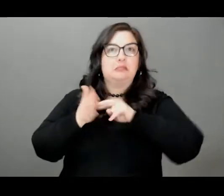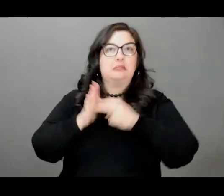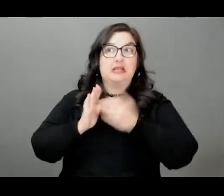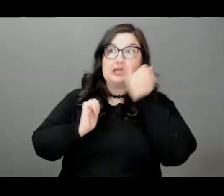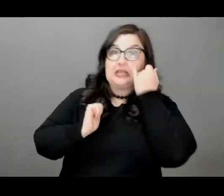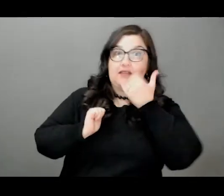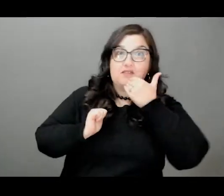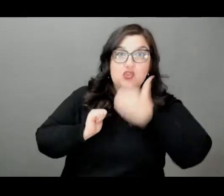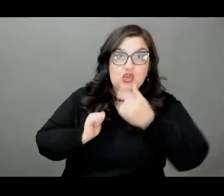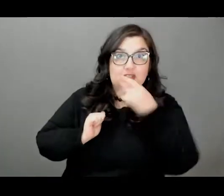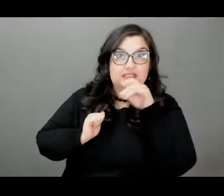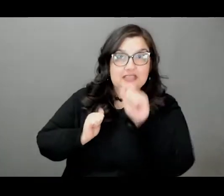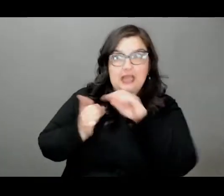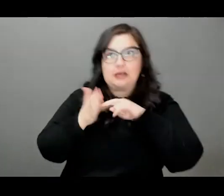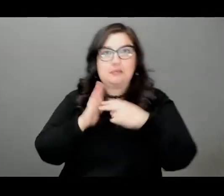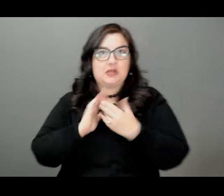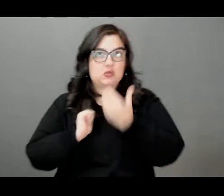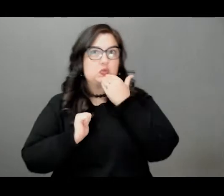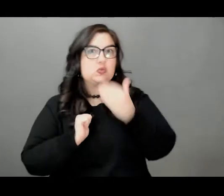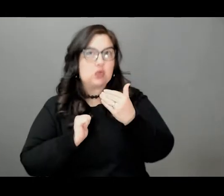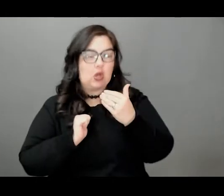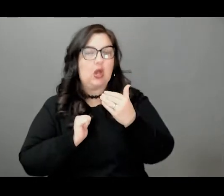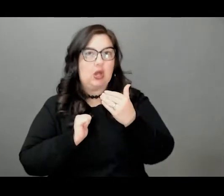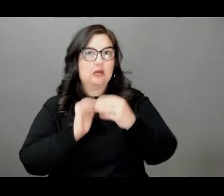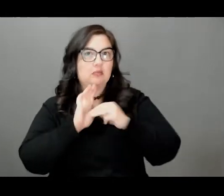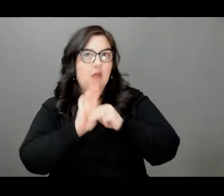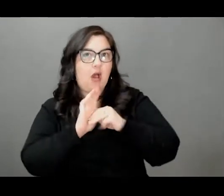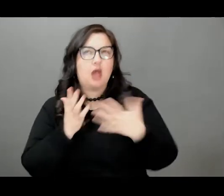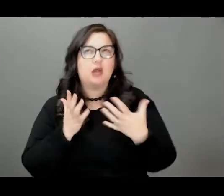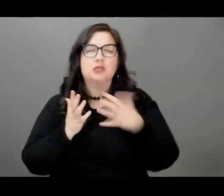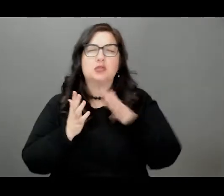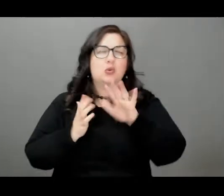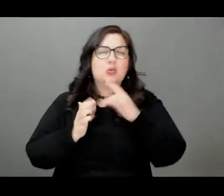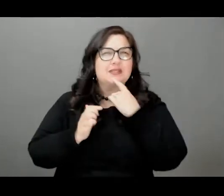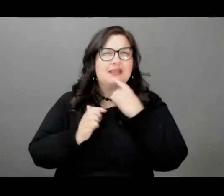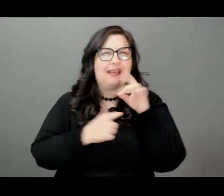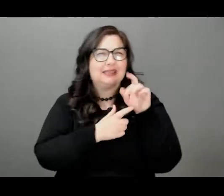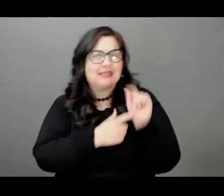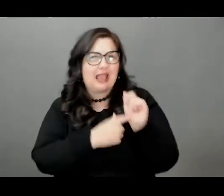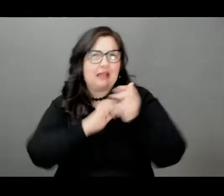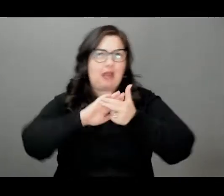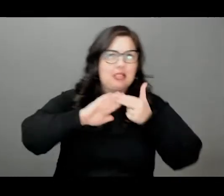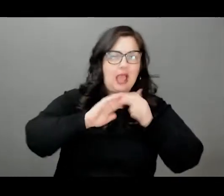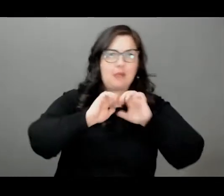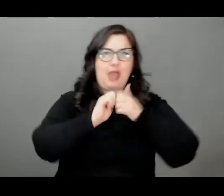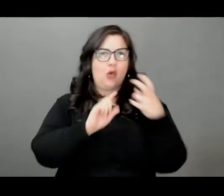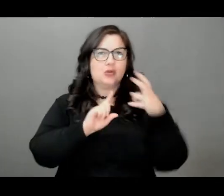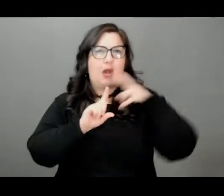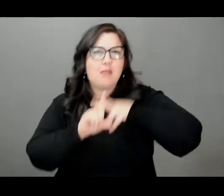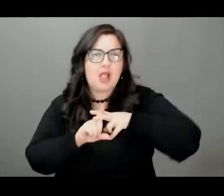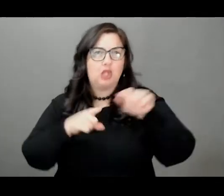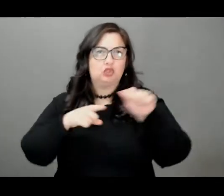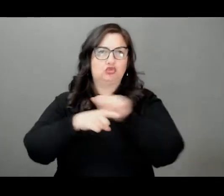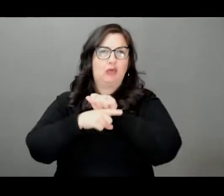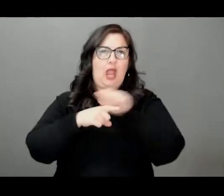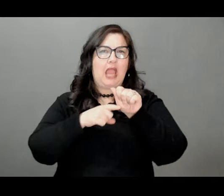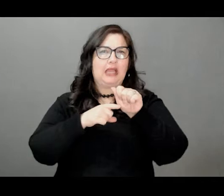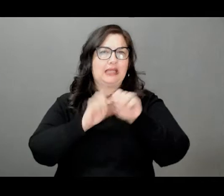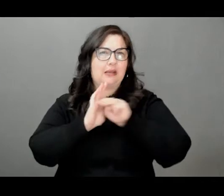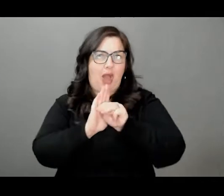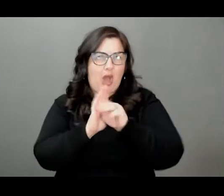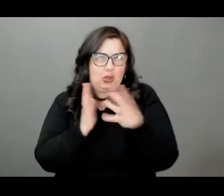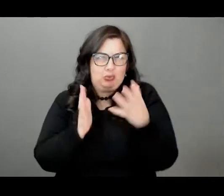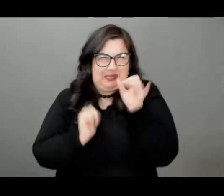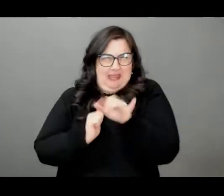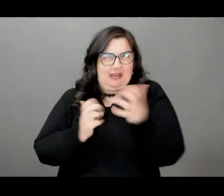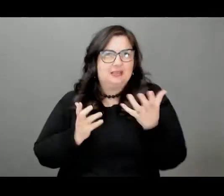put into it into training your machine learning models. So when you say data labeling, how does that apply